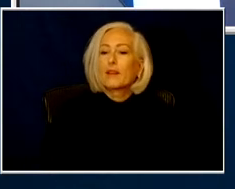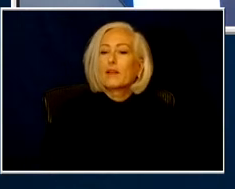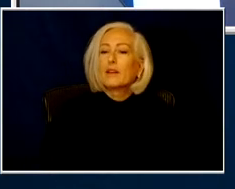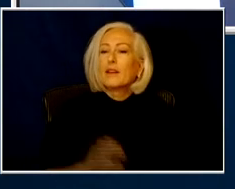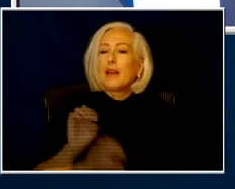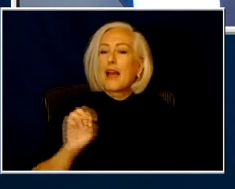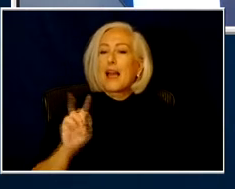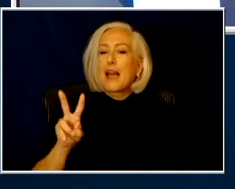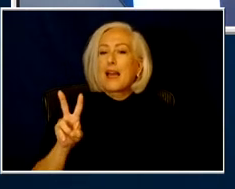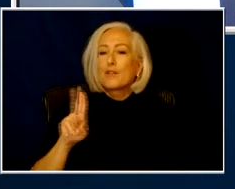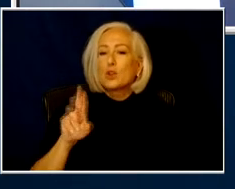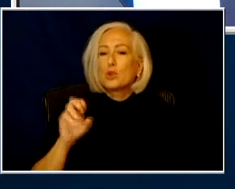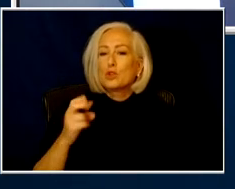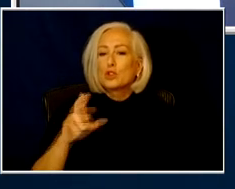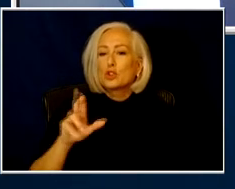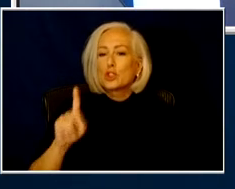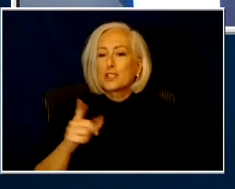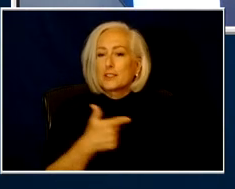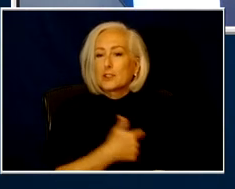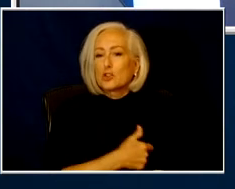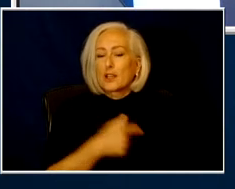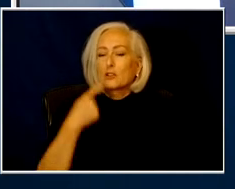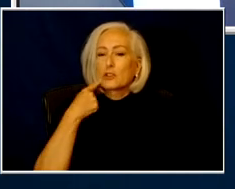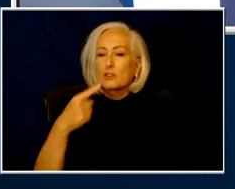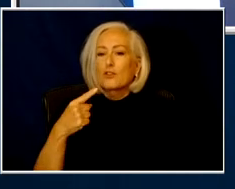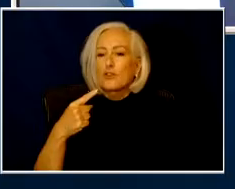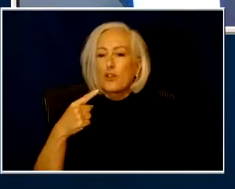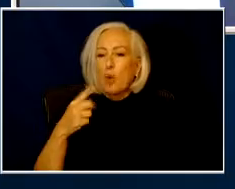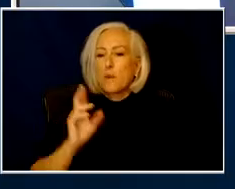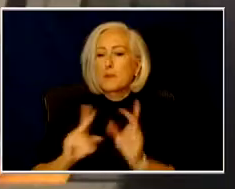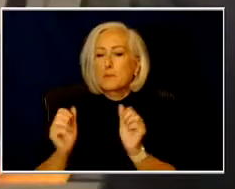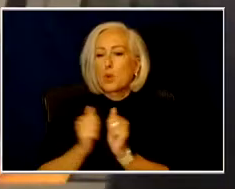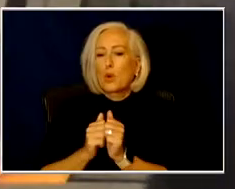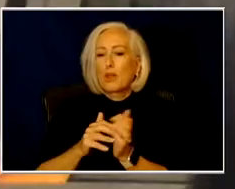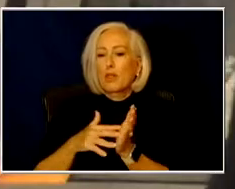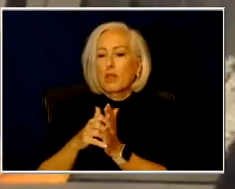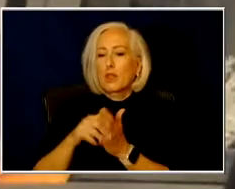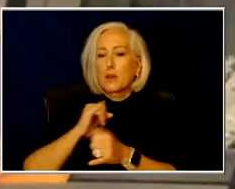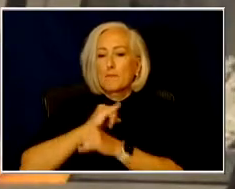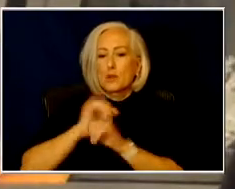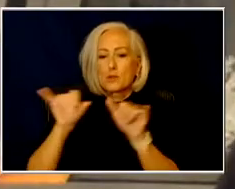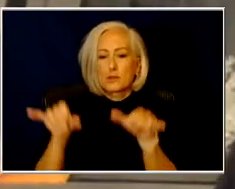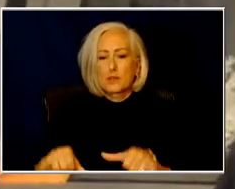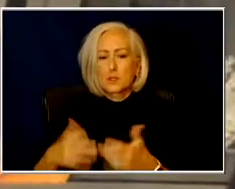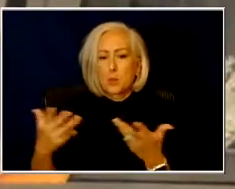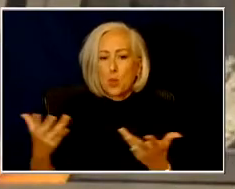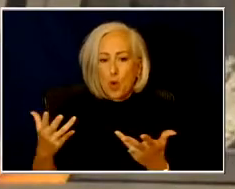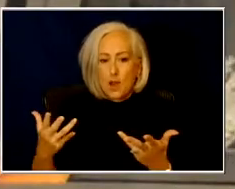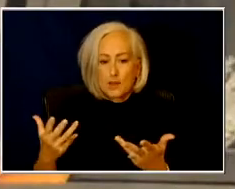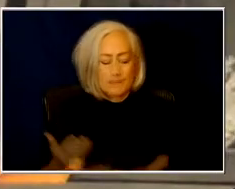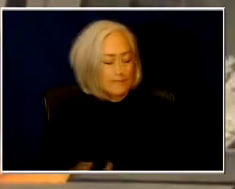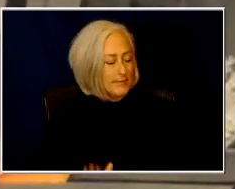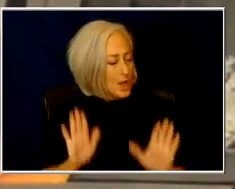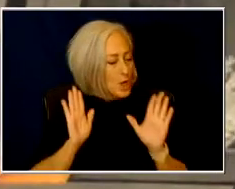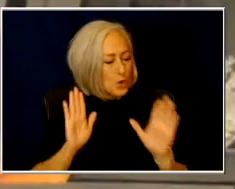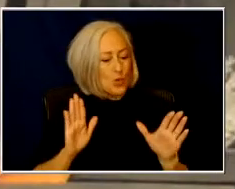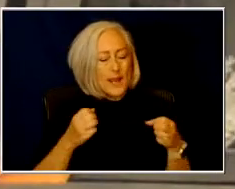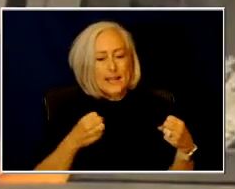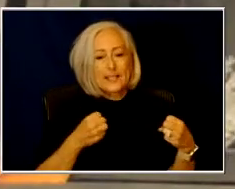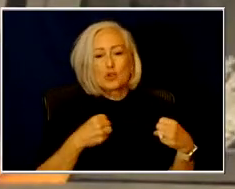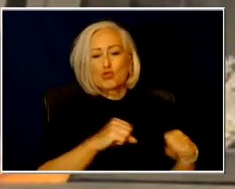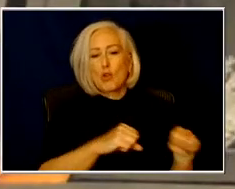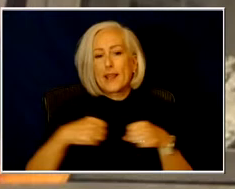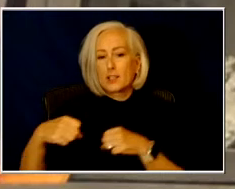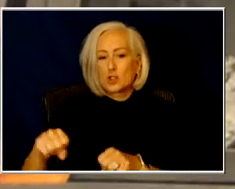immunocompromised a great uh strategy for them uh have you shelved is very